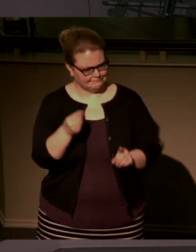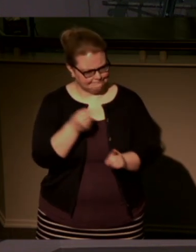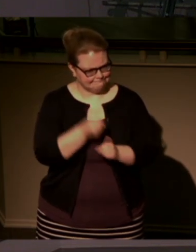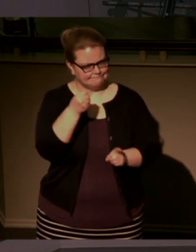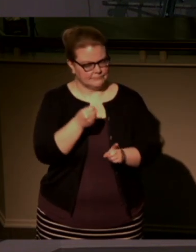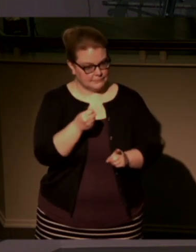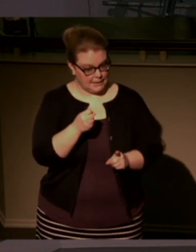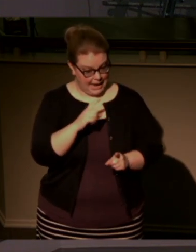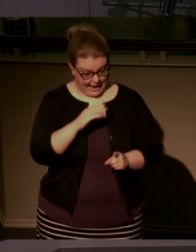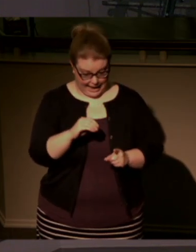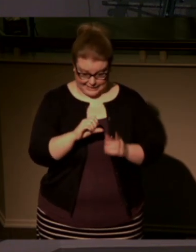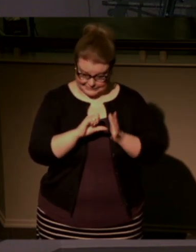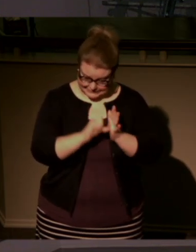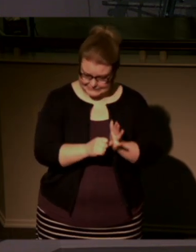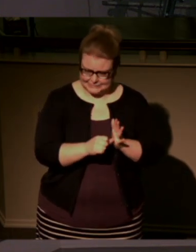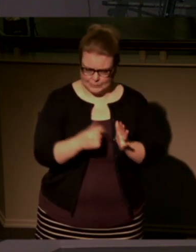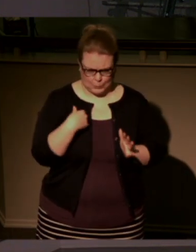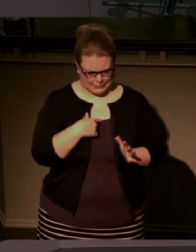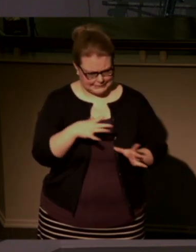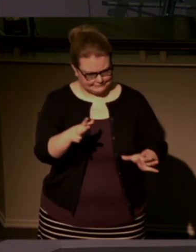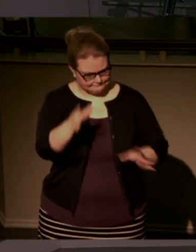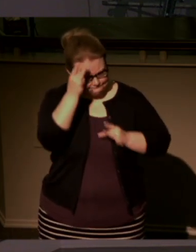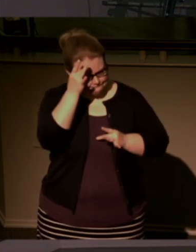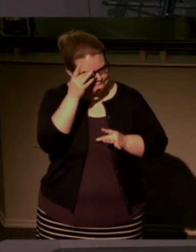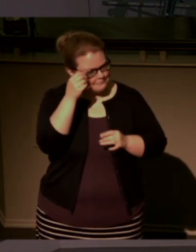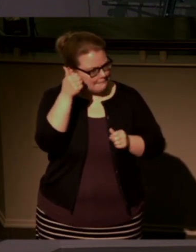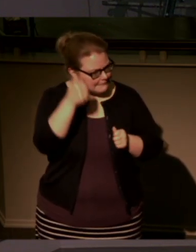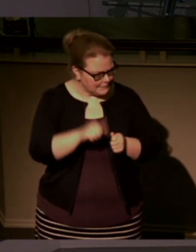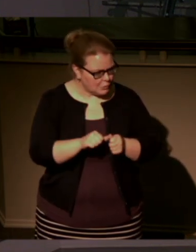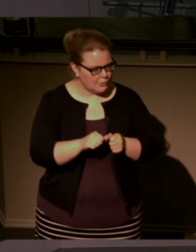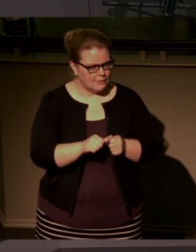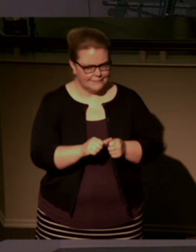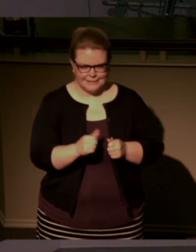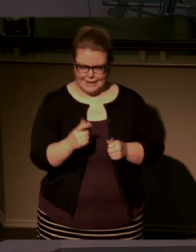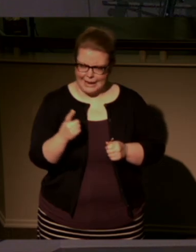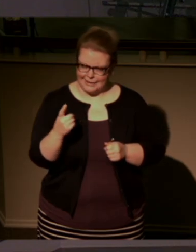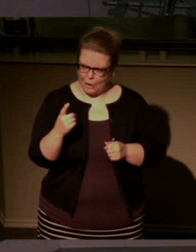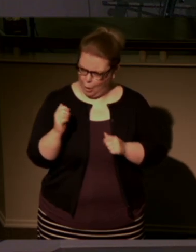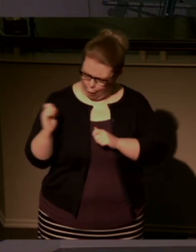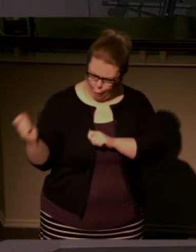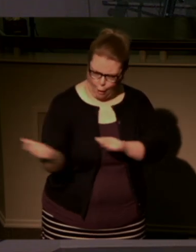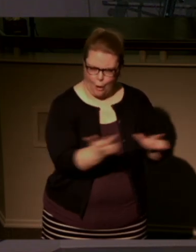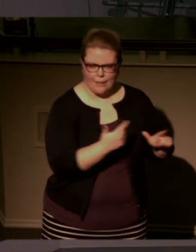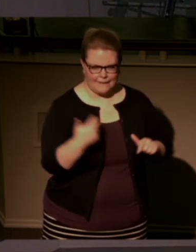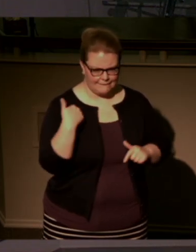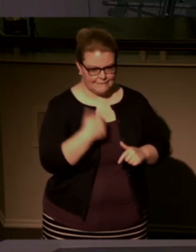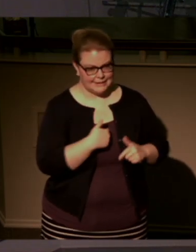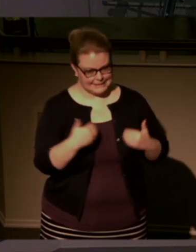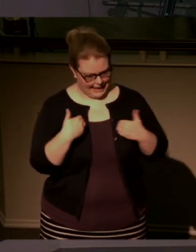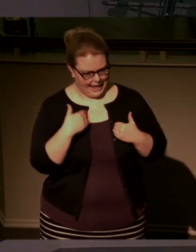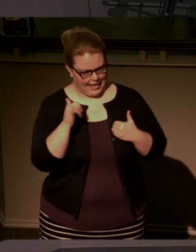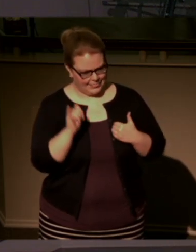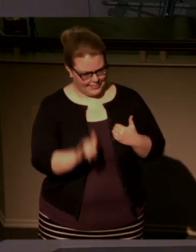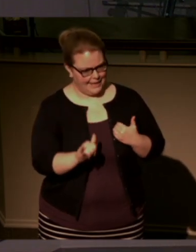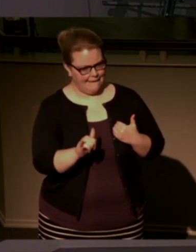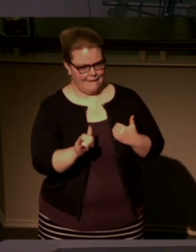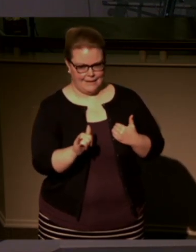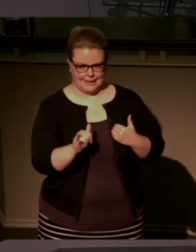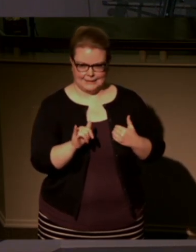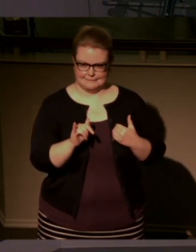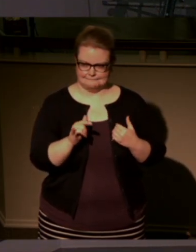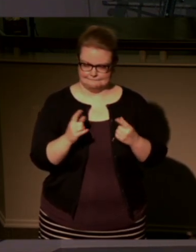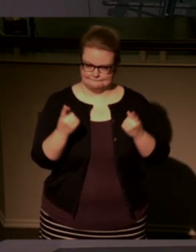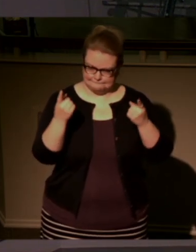We remember those encounter stories, and all of us at some point in life have a God encounter story.